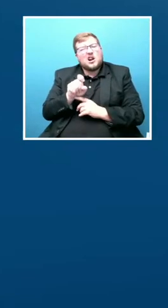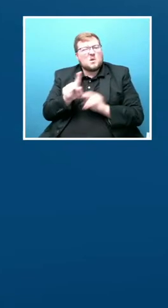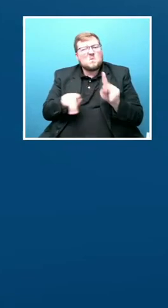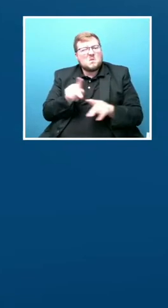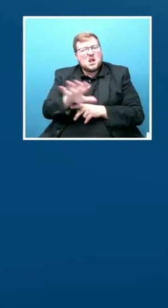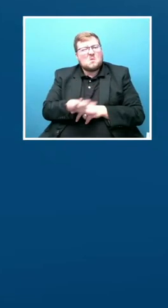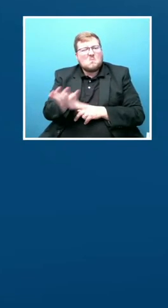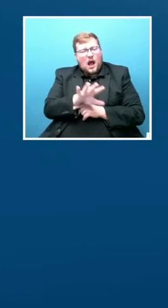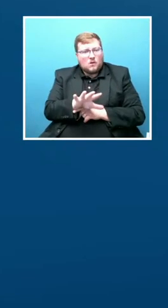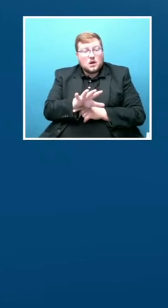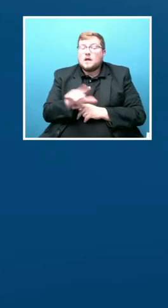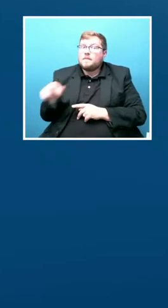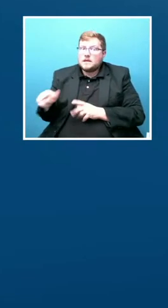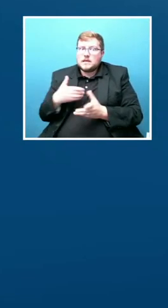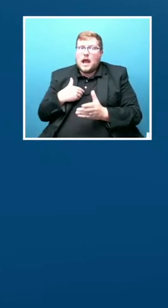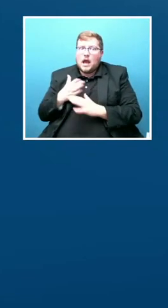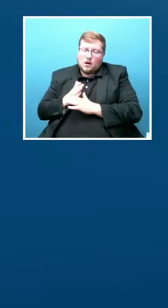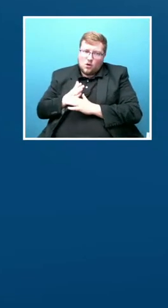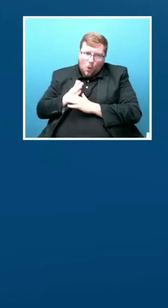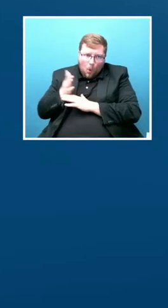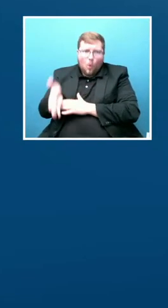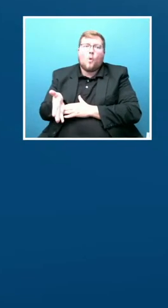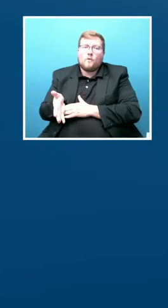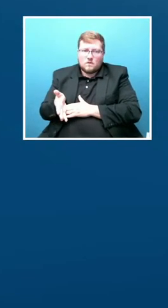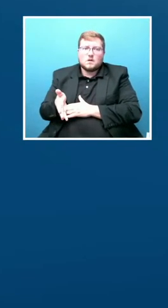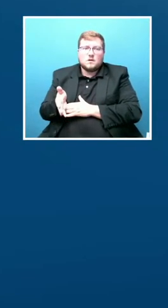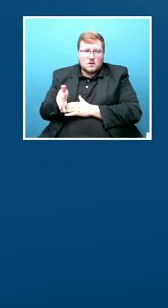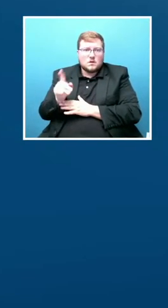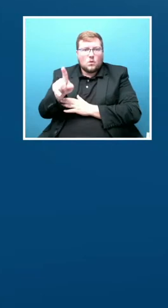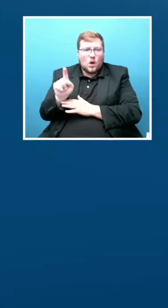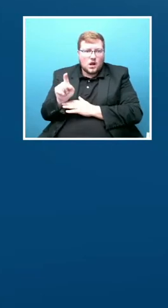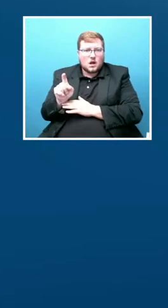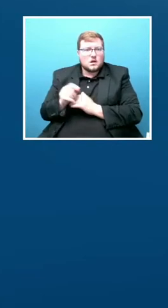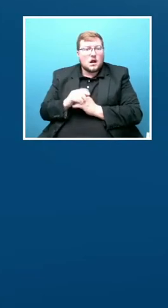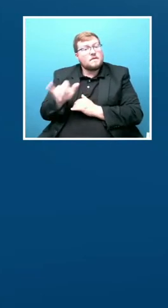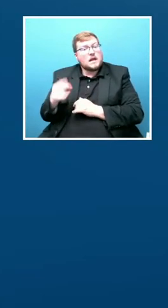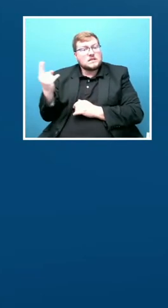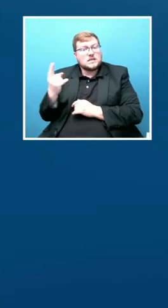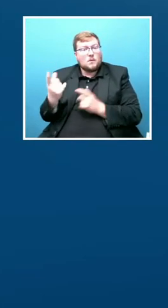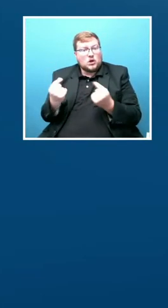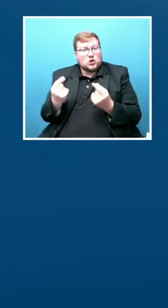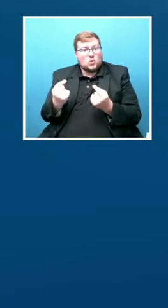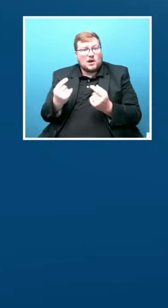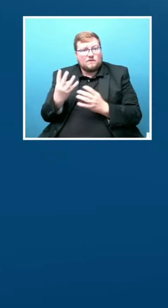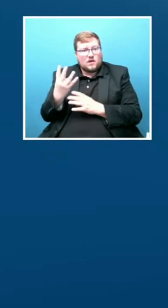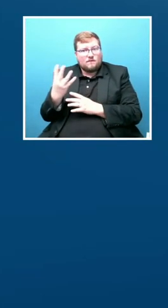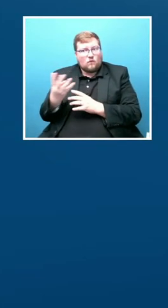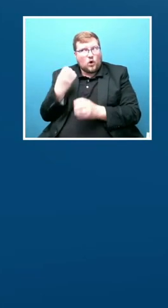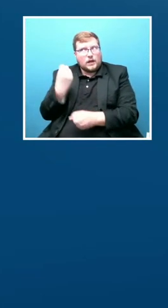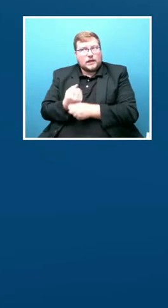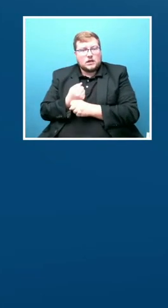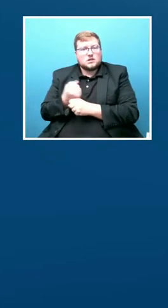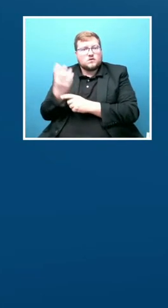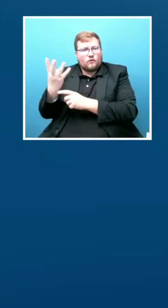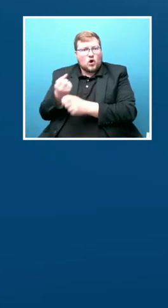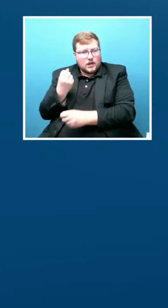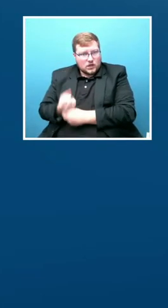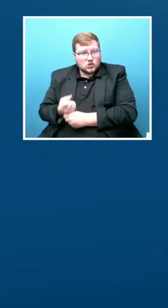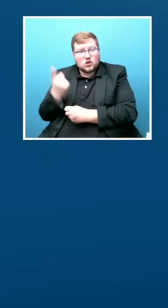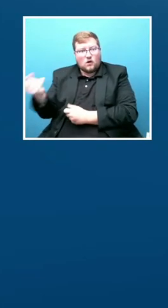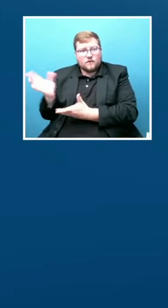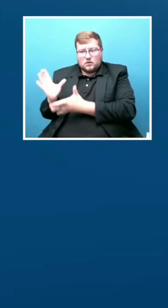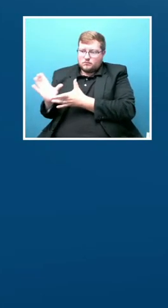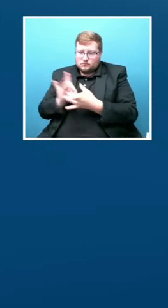We definitely had many, much, much, much more. And it's something that we do every 4 years. So if you're in tune with the party and watching